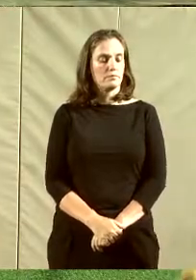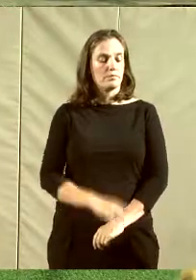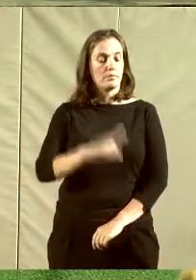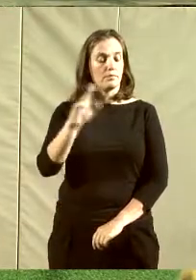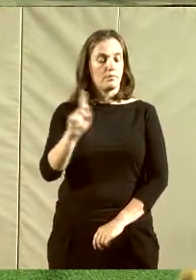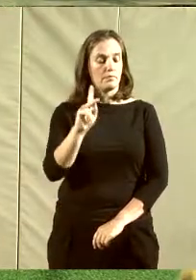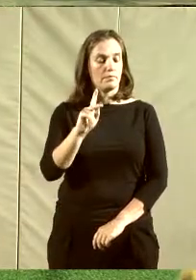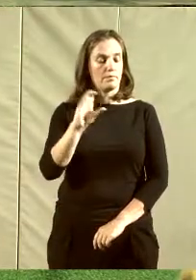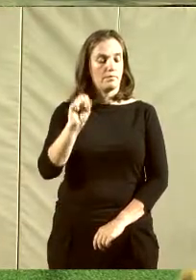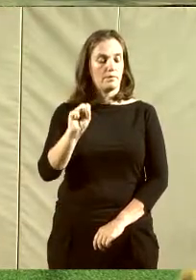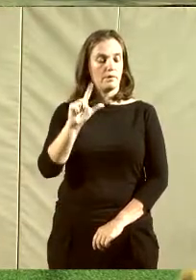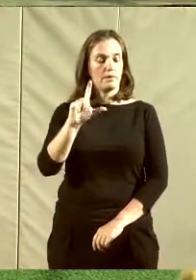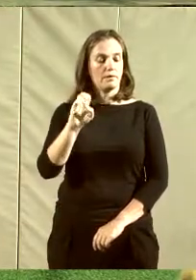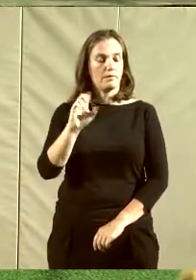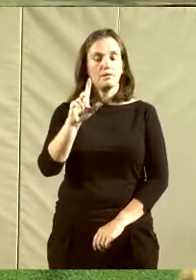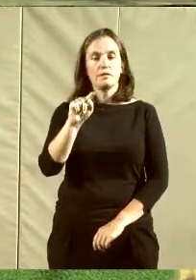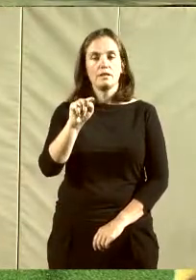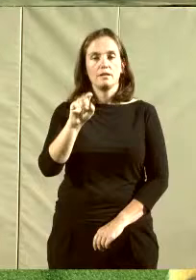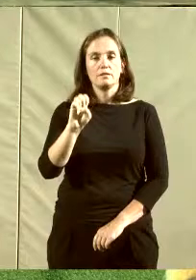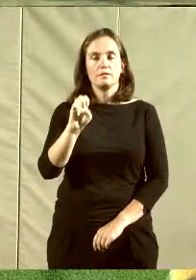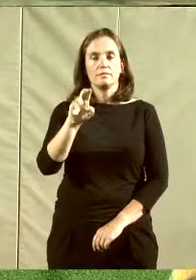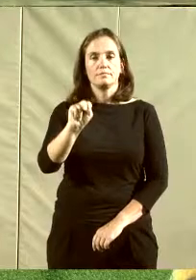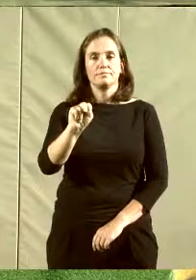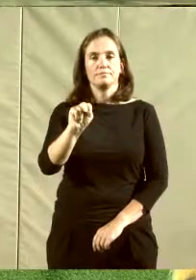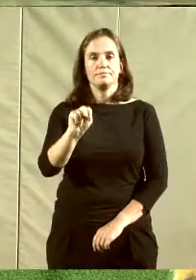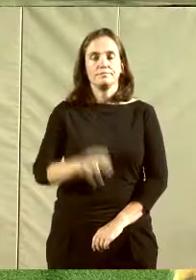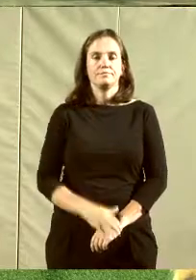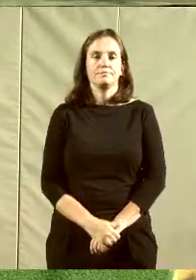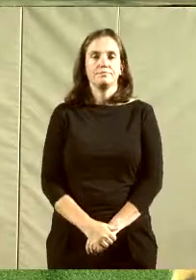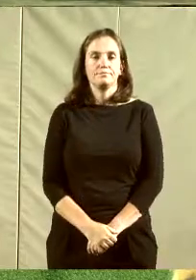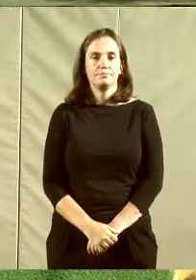Katrina Elizabeth Sletten.